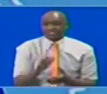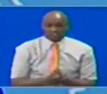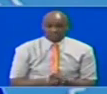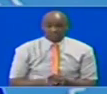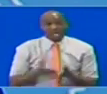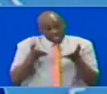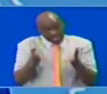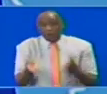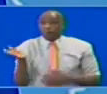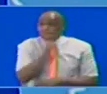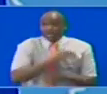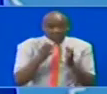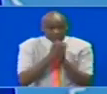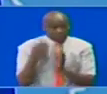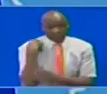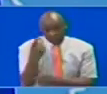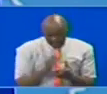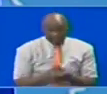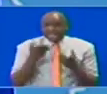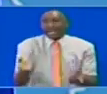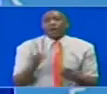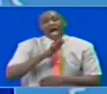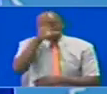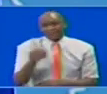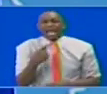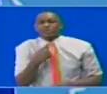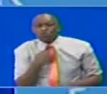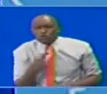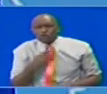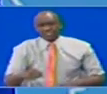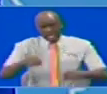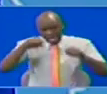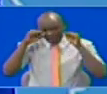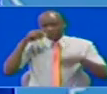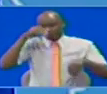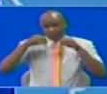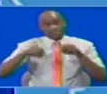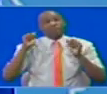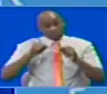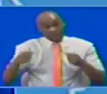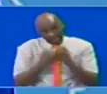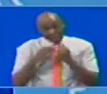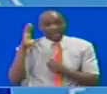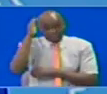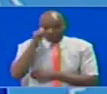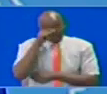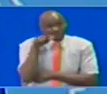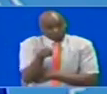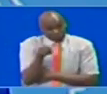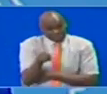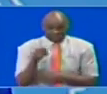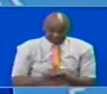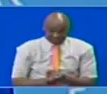Let's go back to one of our top stories, where lobbying for the position of African Union Commission chairperson intensify in Ethiopia capital Addis Ababa